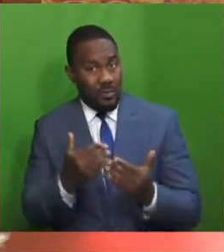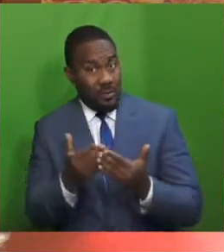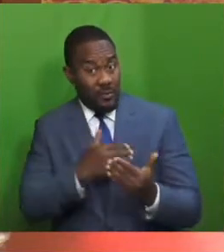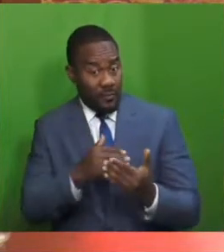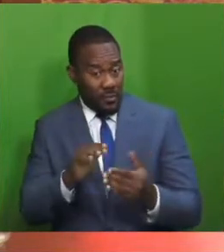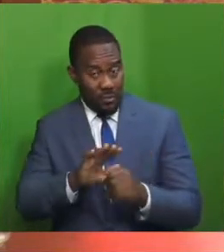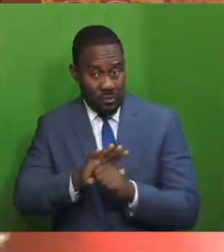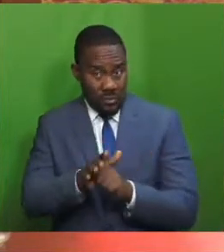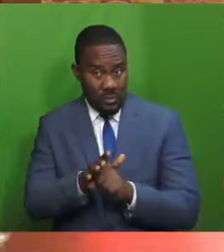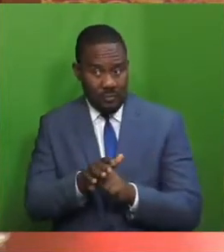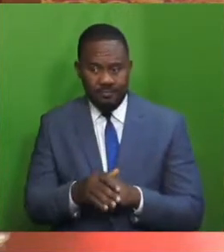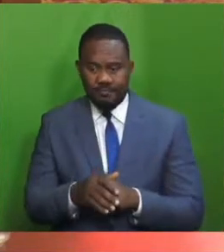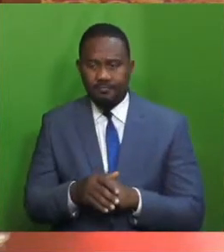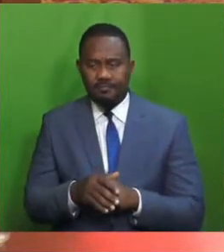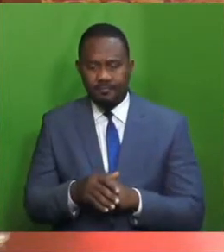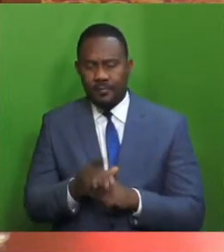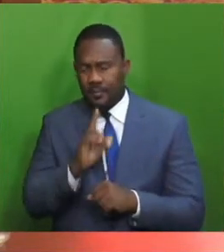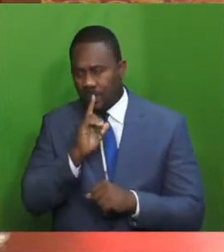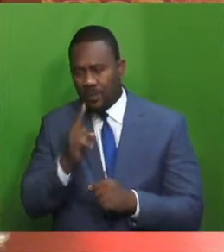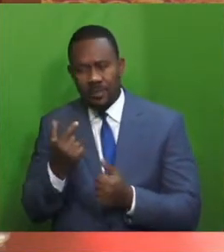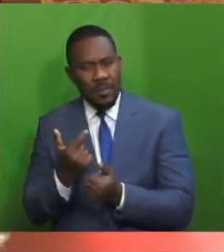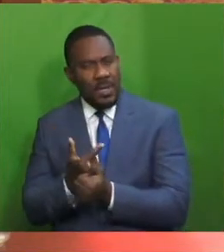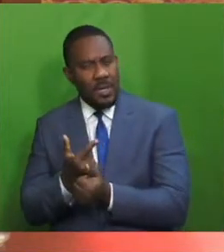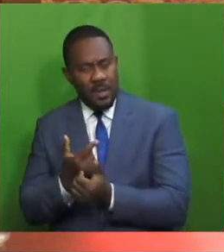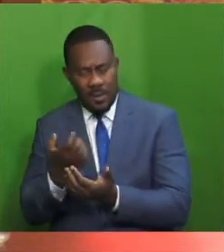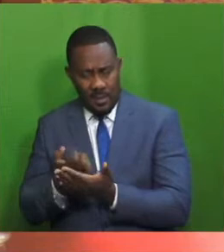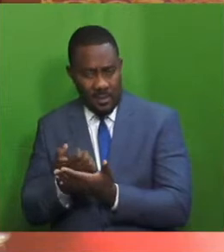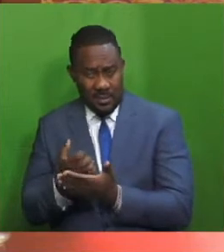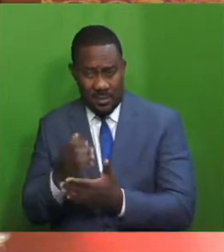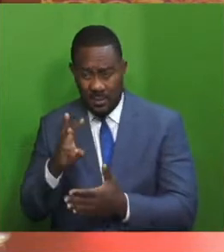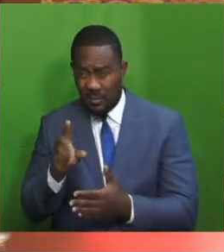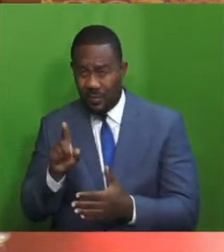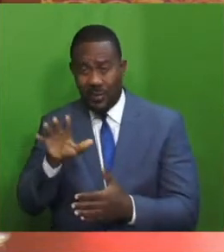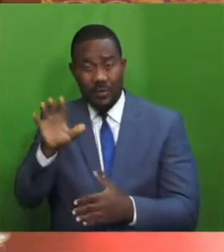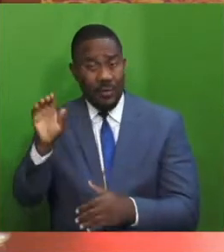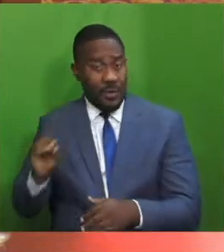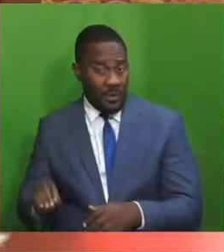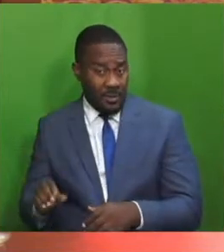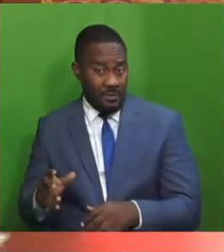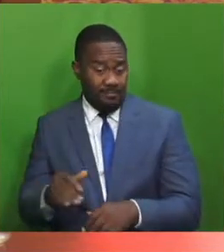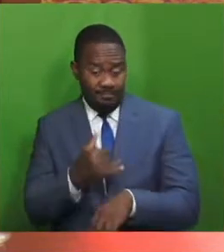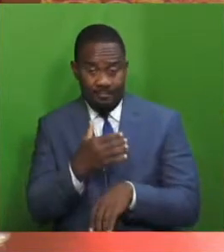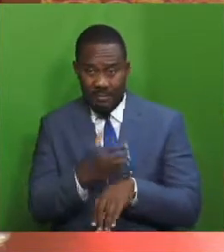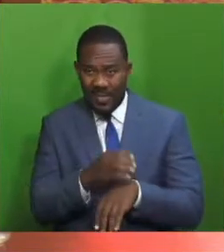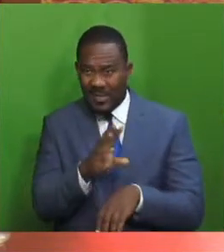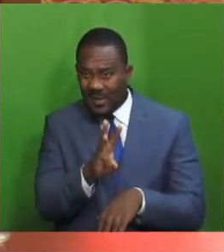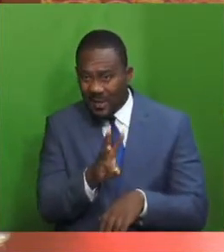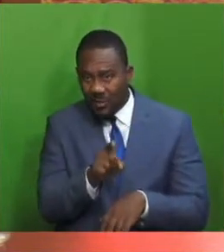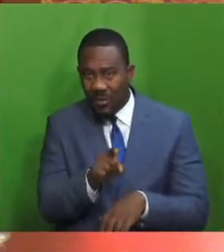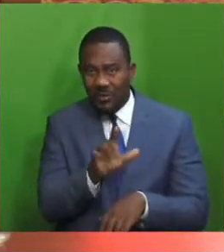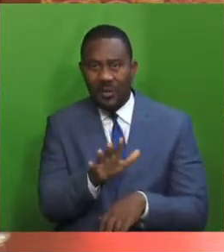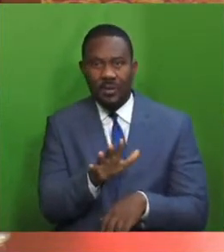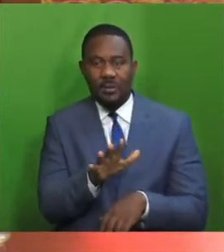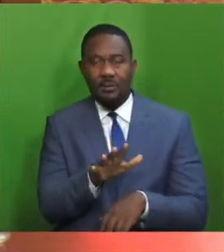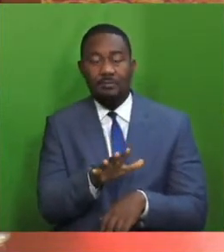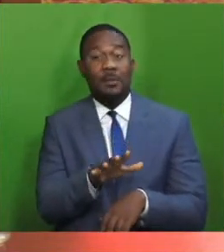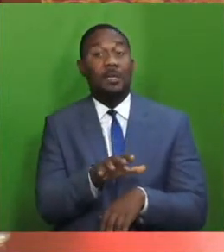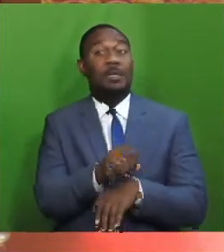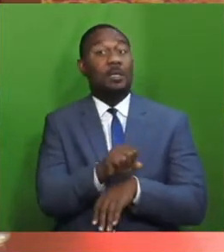Indeed, Ghana's economy grew by 6.5%, as I said, in 2019. Côte d'Ivoire grew by 6.5%, Senegal